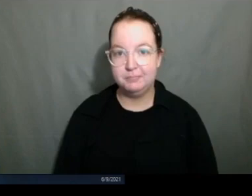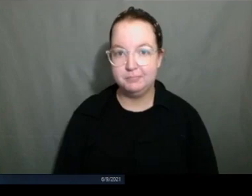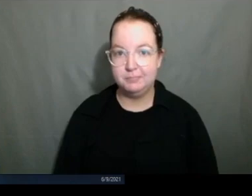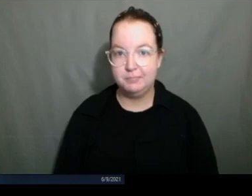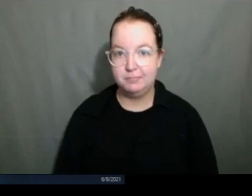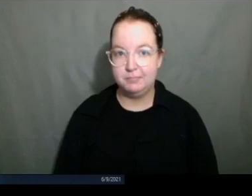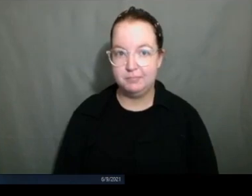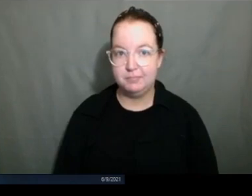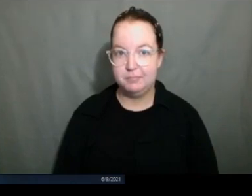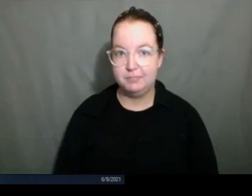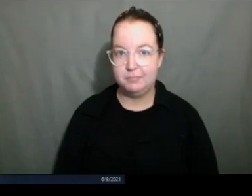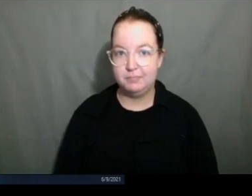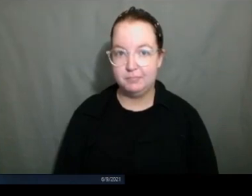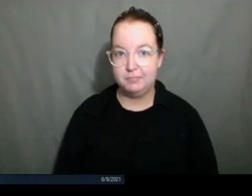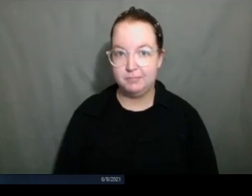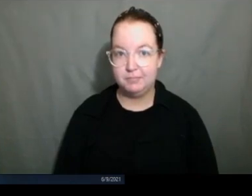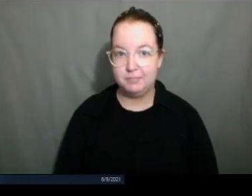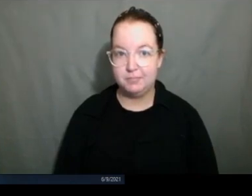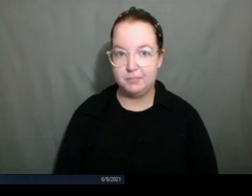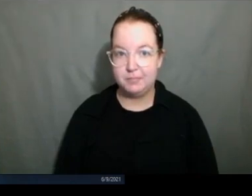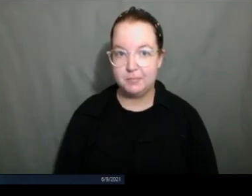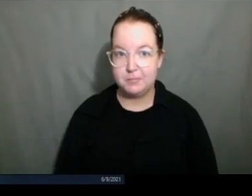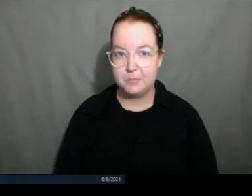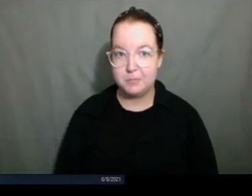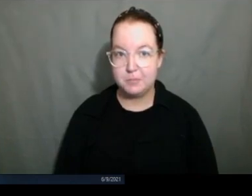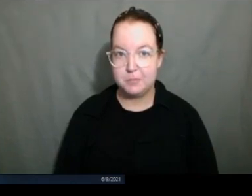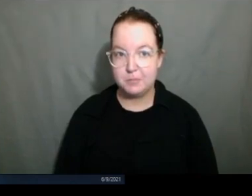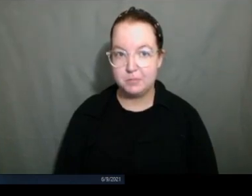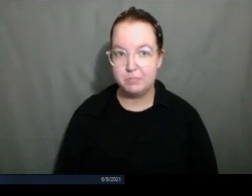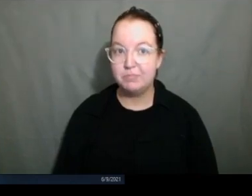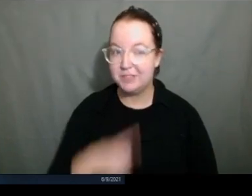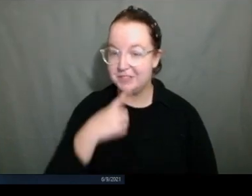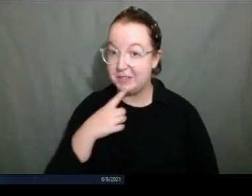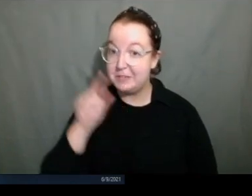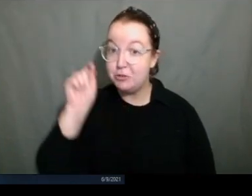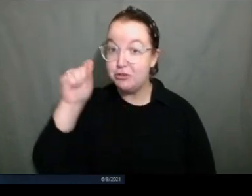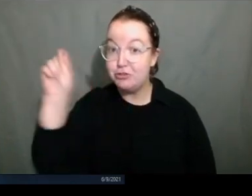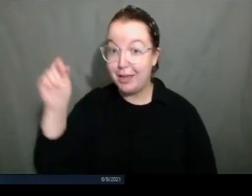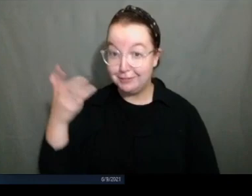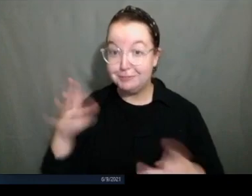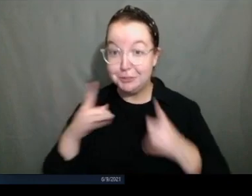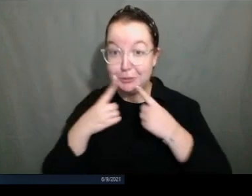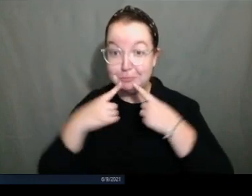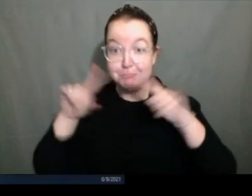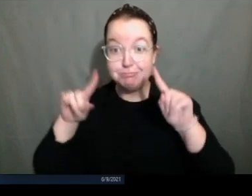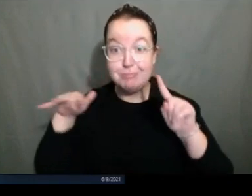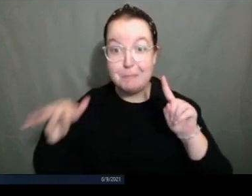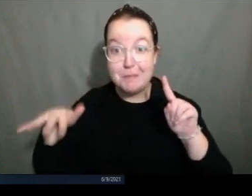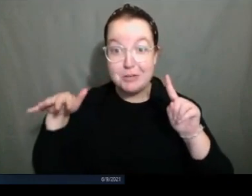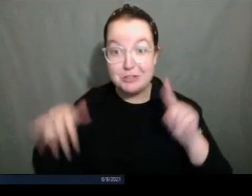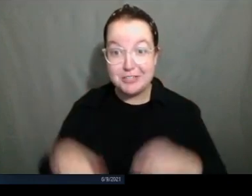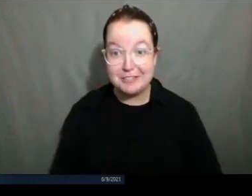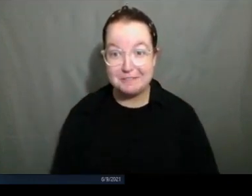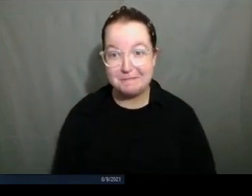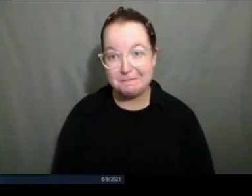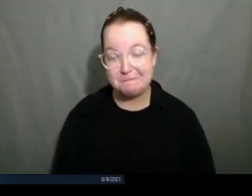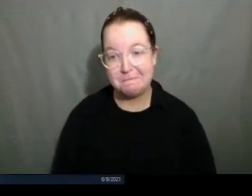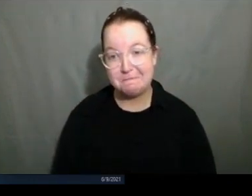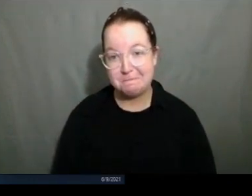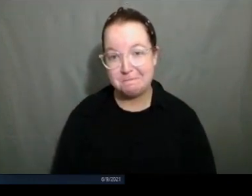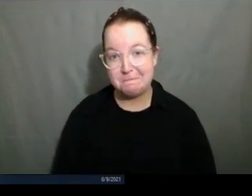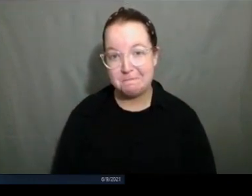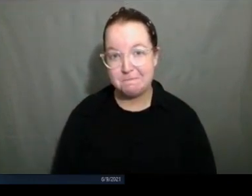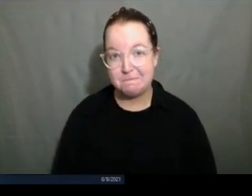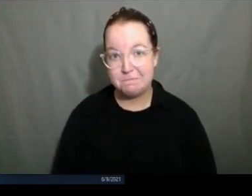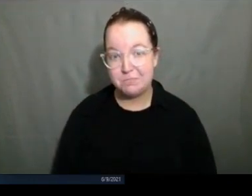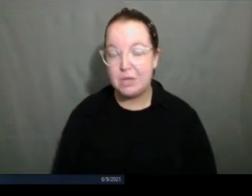I would just select in day, and it will show you that the punch was successful. So once again, the kiosk will be set